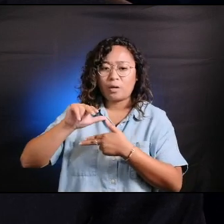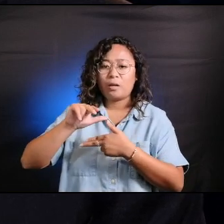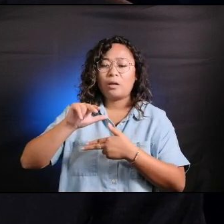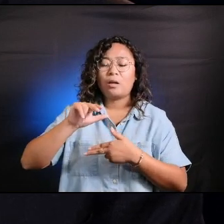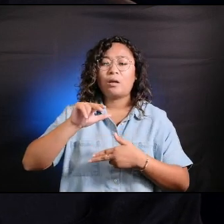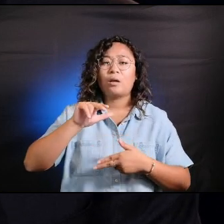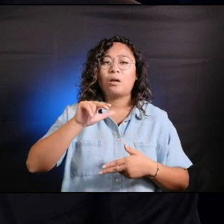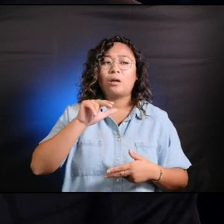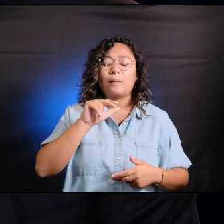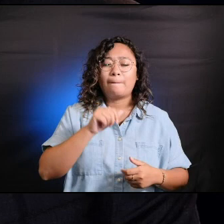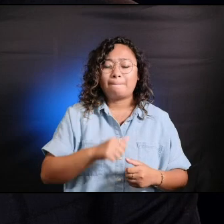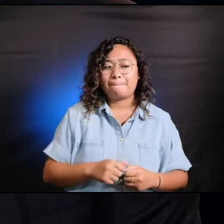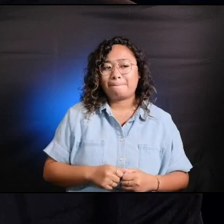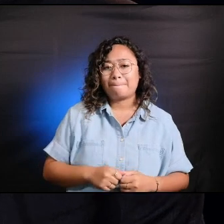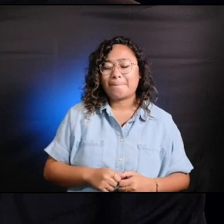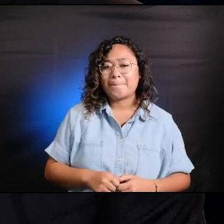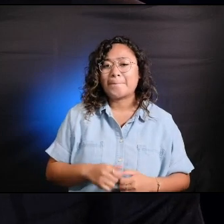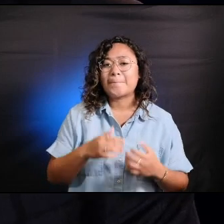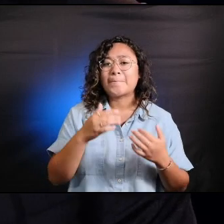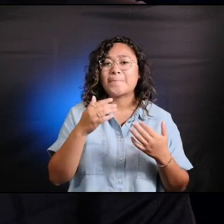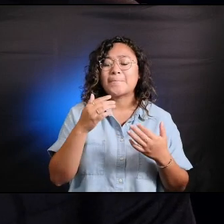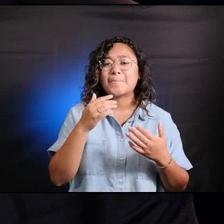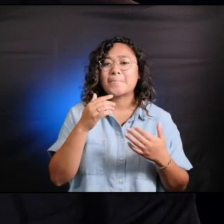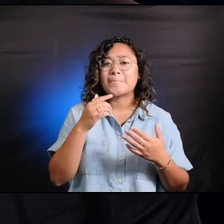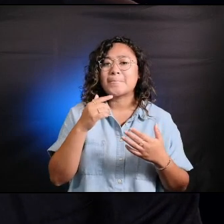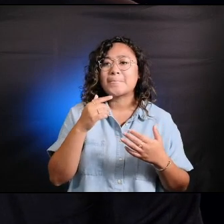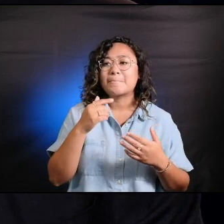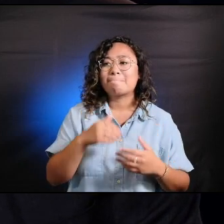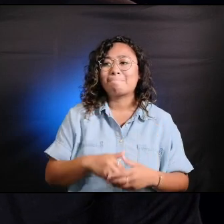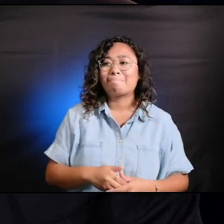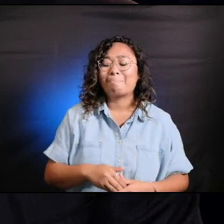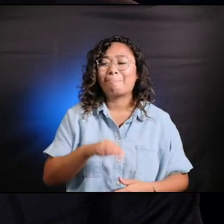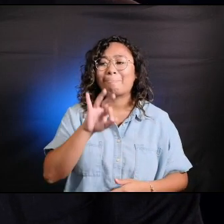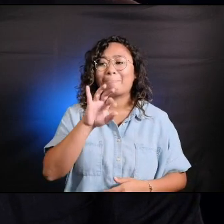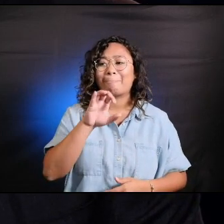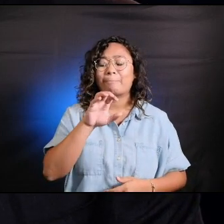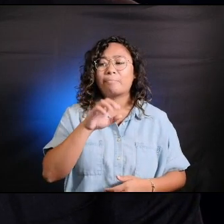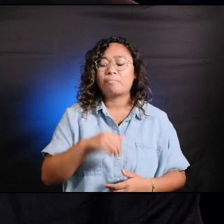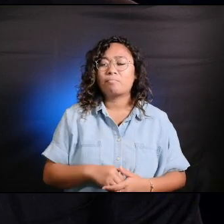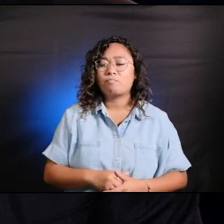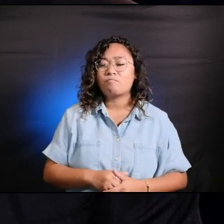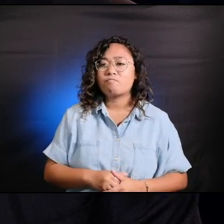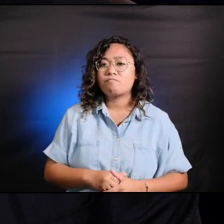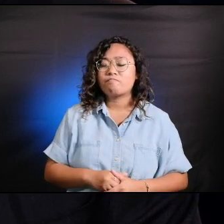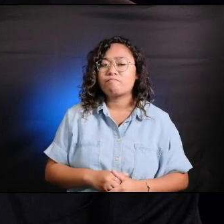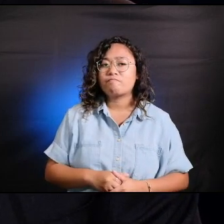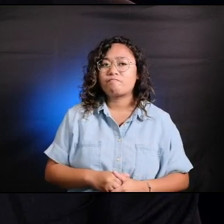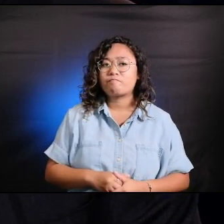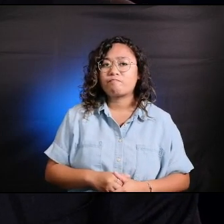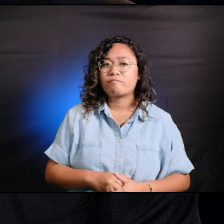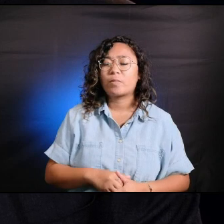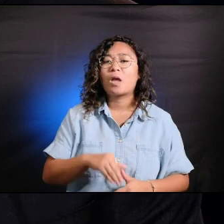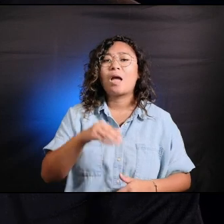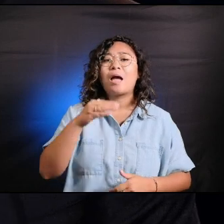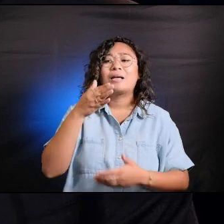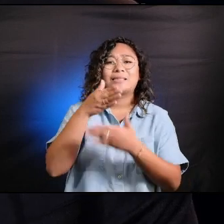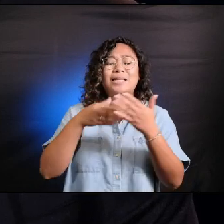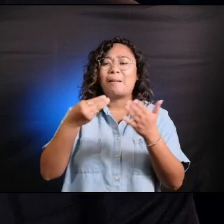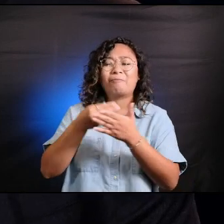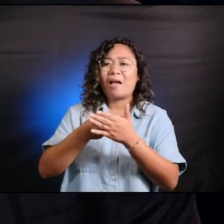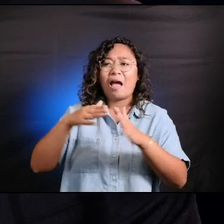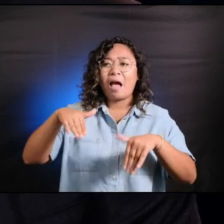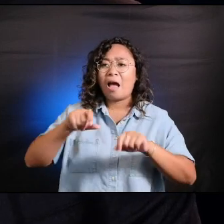millions of dollars waiting to be spent, but FEMA has not yet released those funds